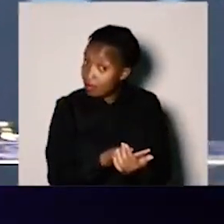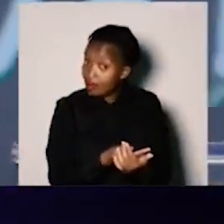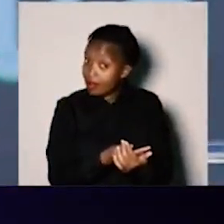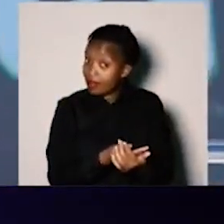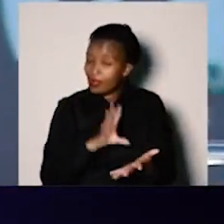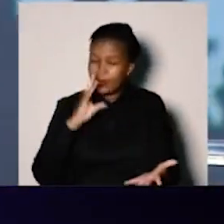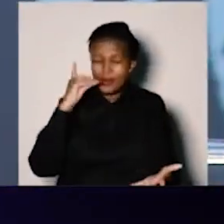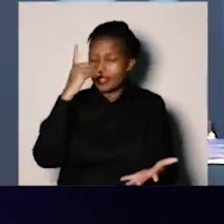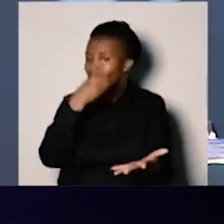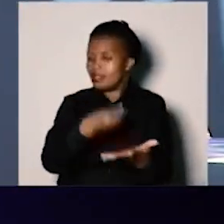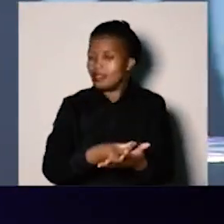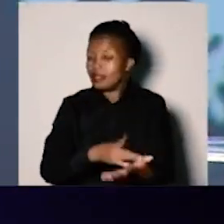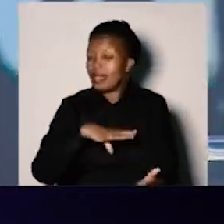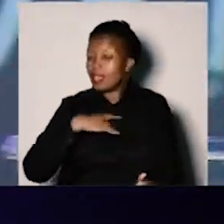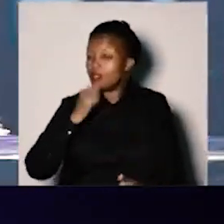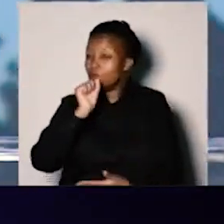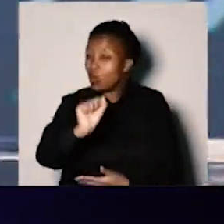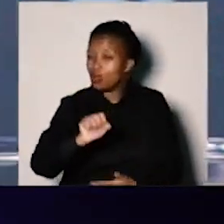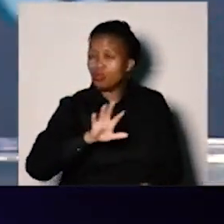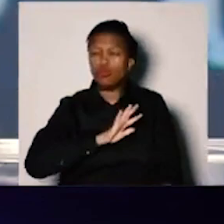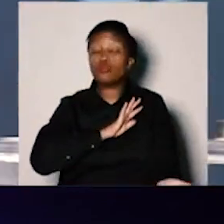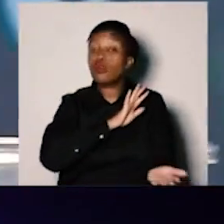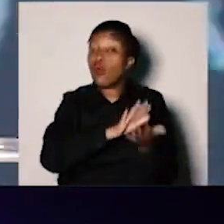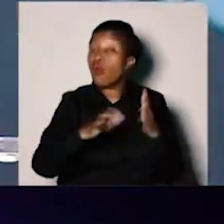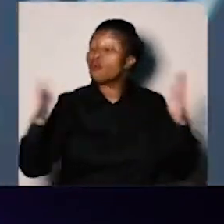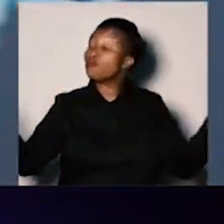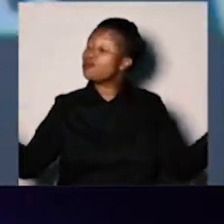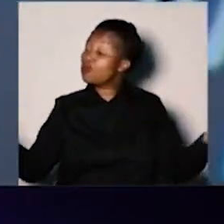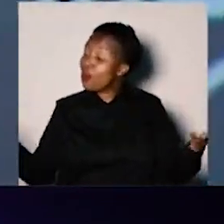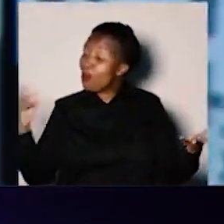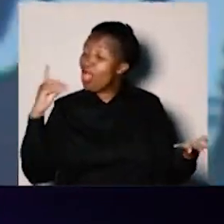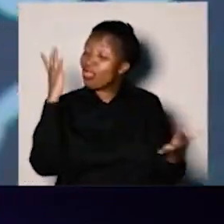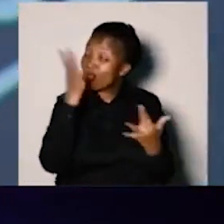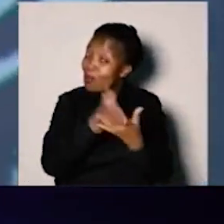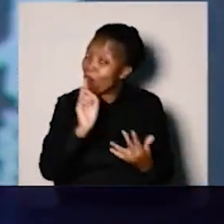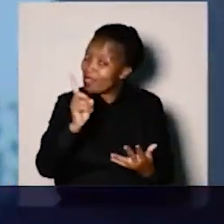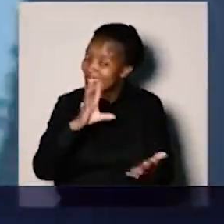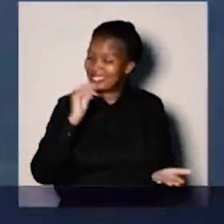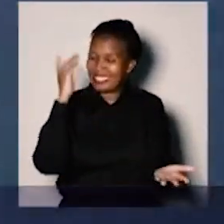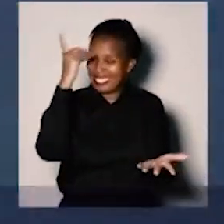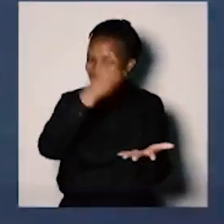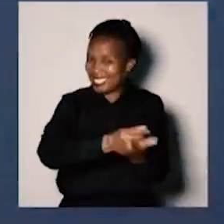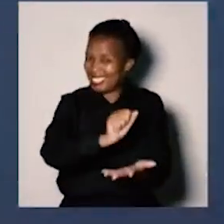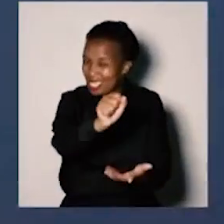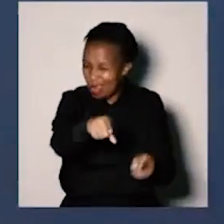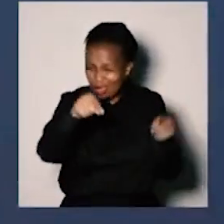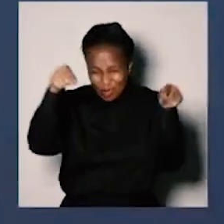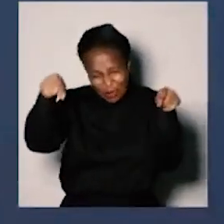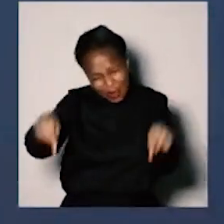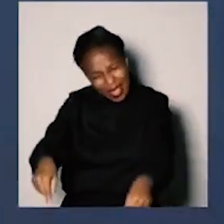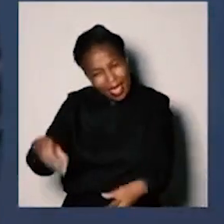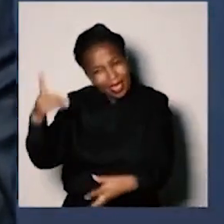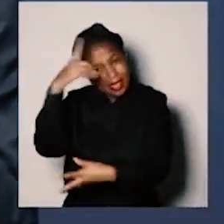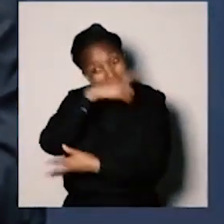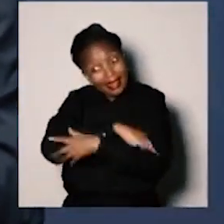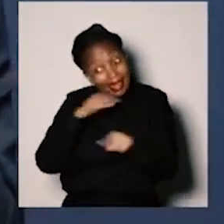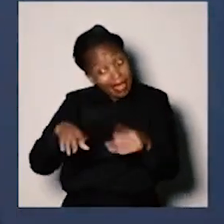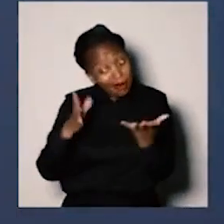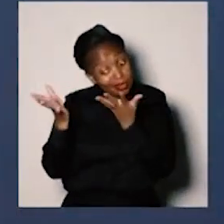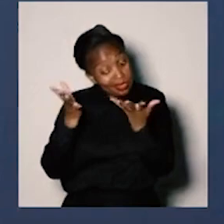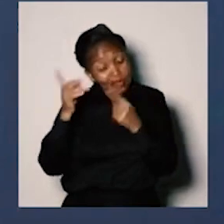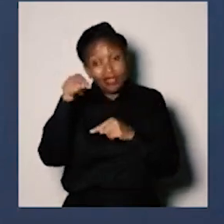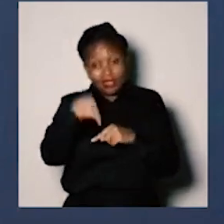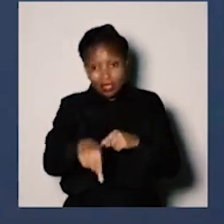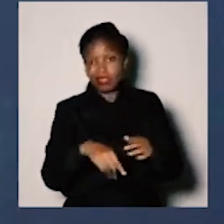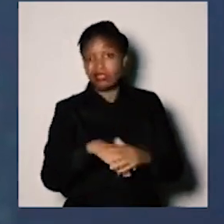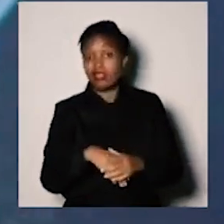determine where your soul goes by the decisions you make. Even today, even right now, even in this service, you